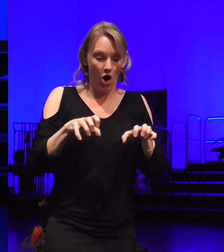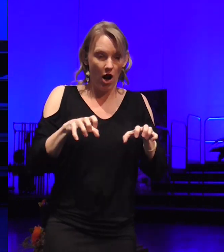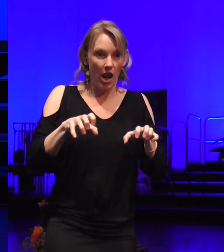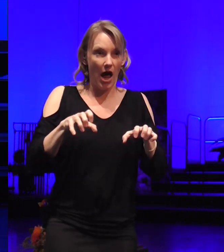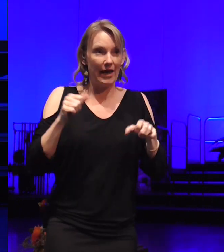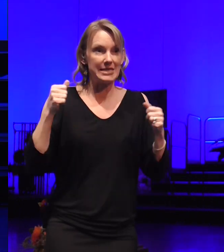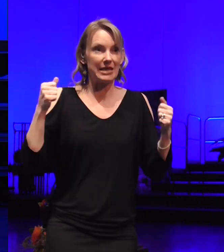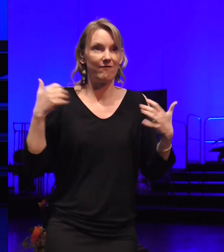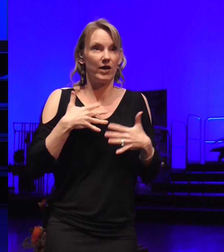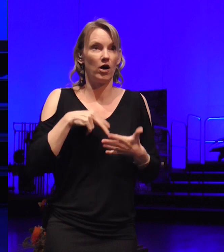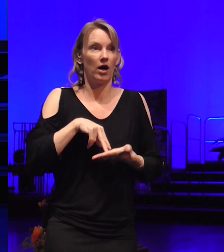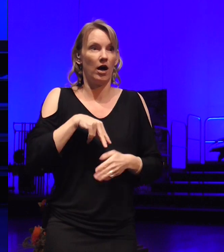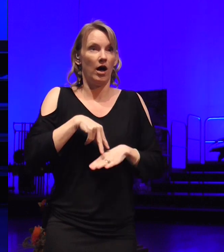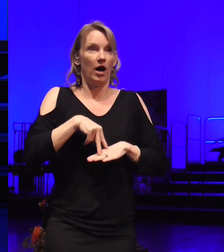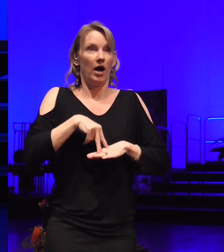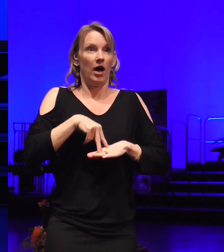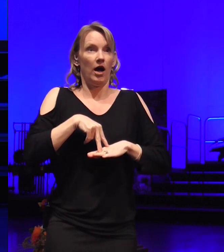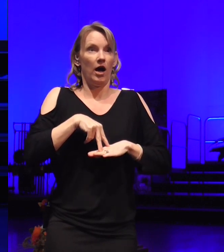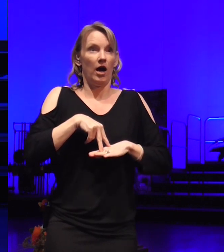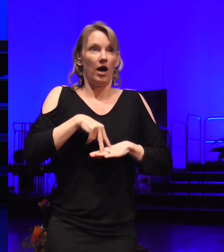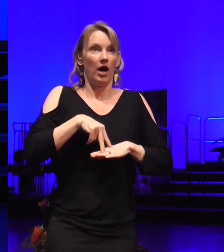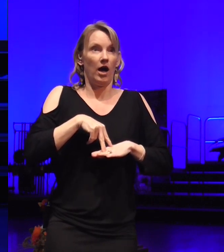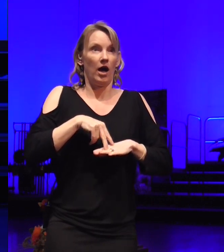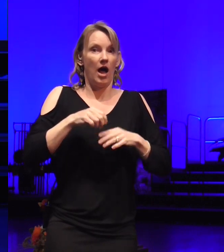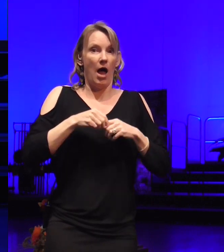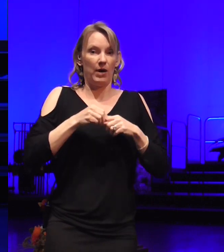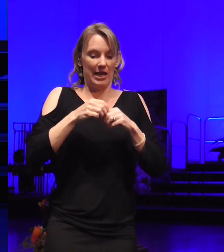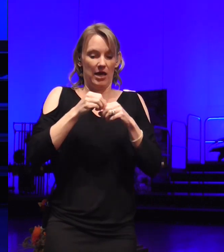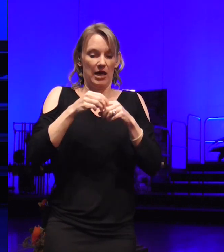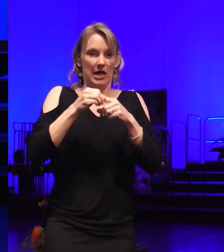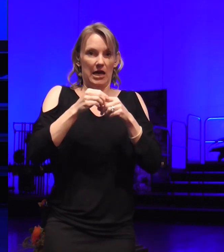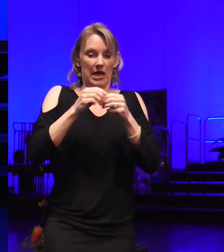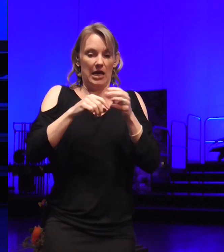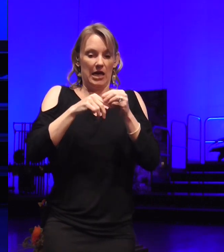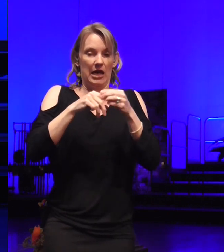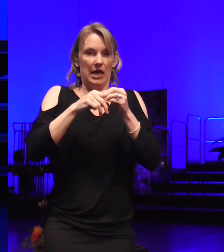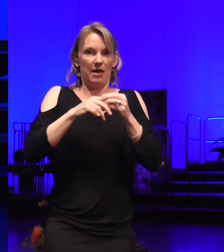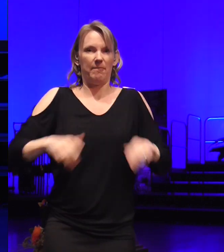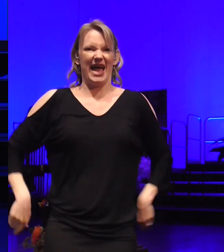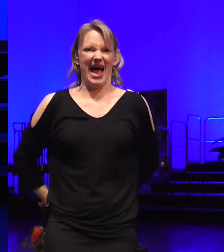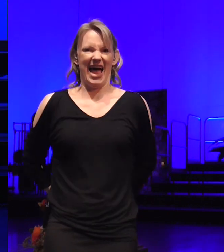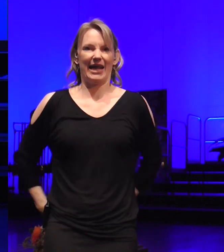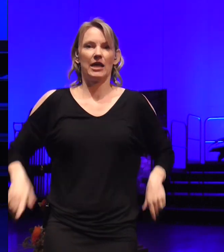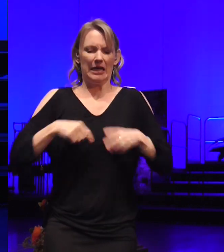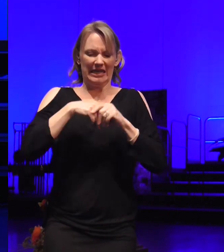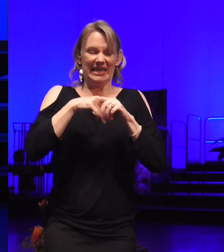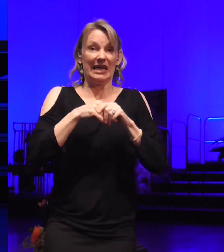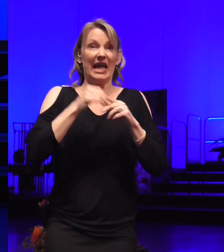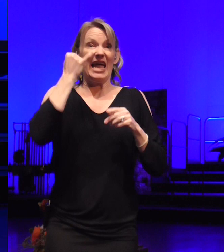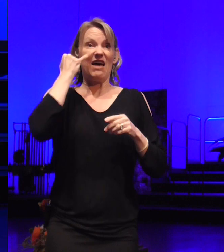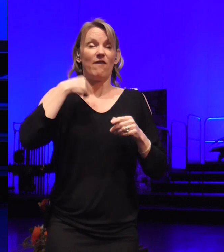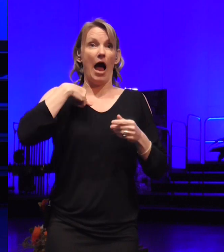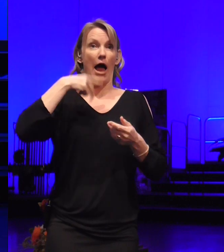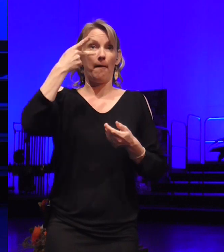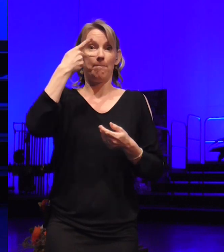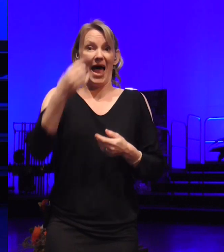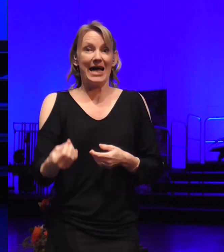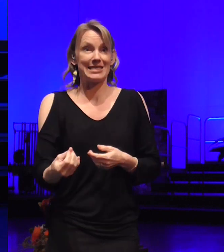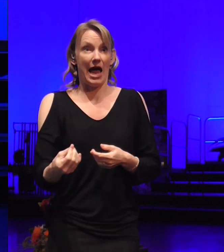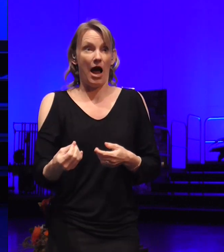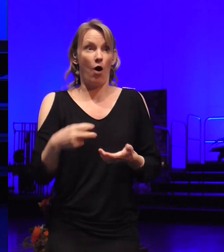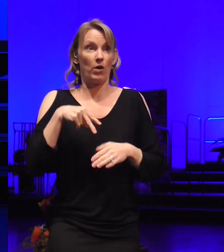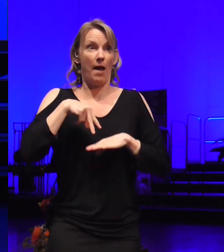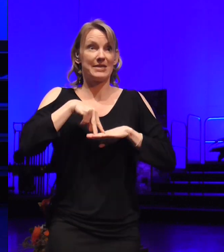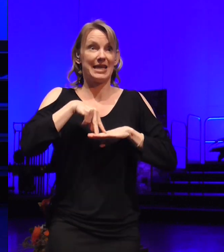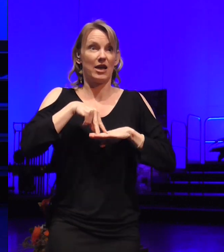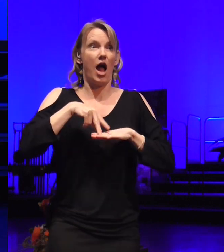fear as I stood there, and I would begin to pinch my knuckles behind me because I thought, if I pass out on this